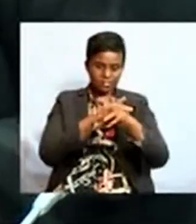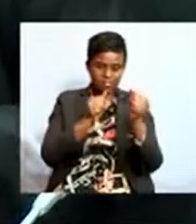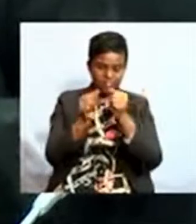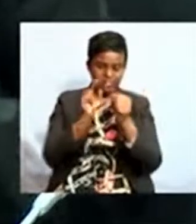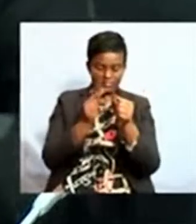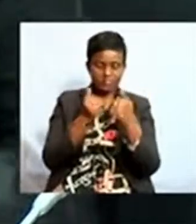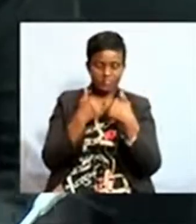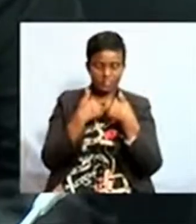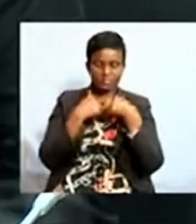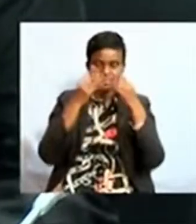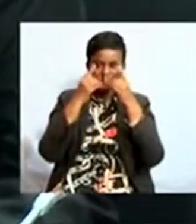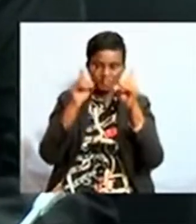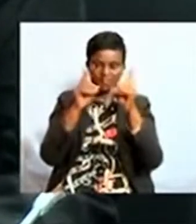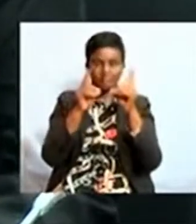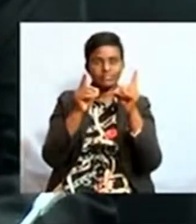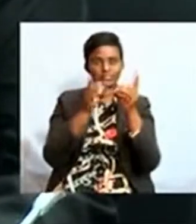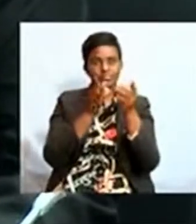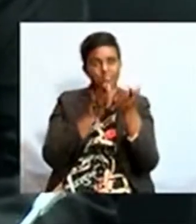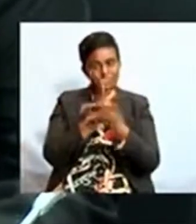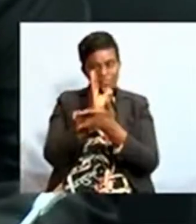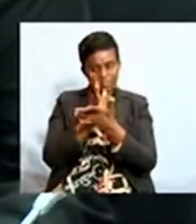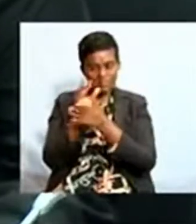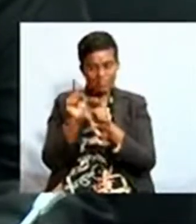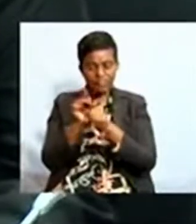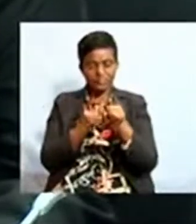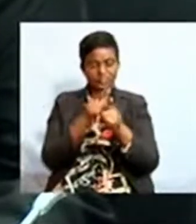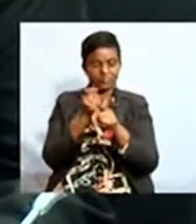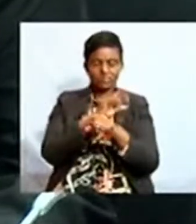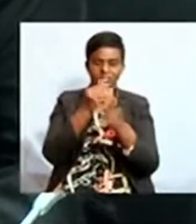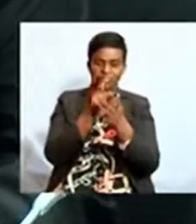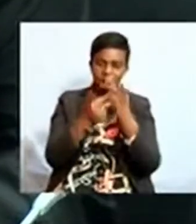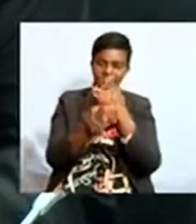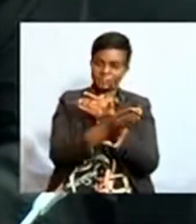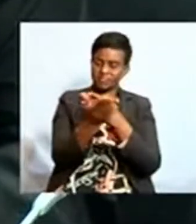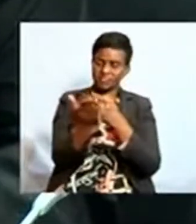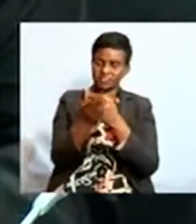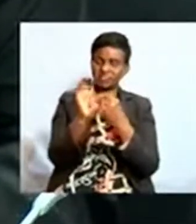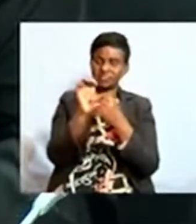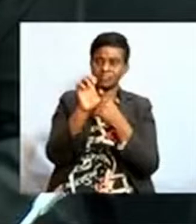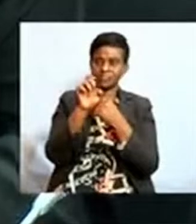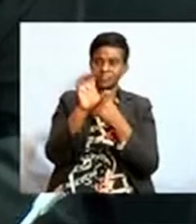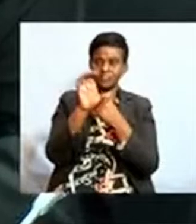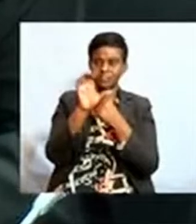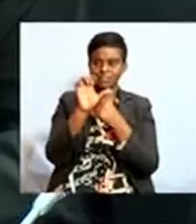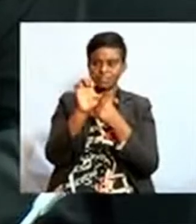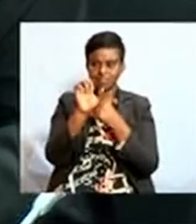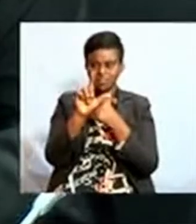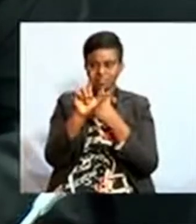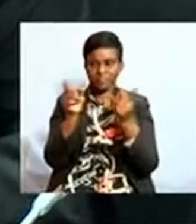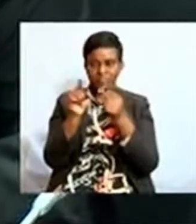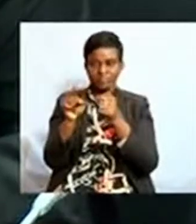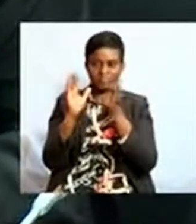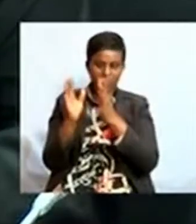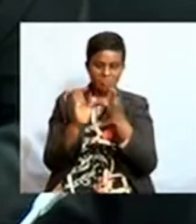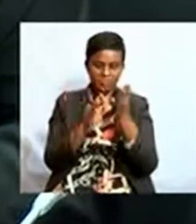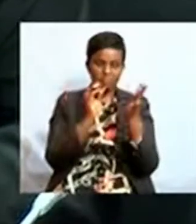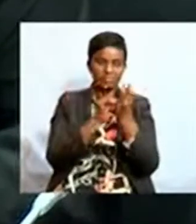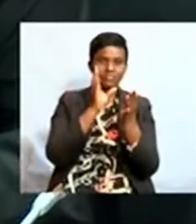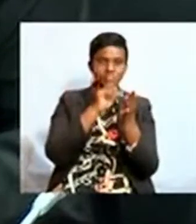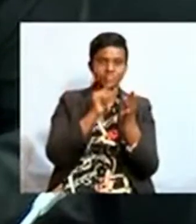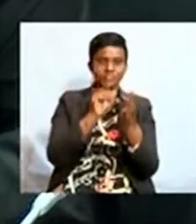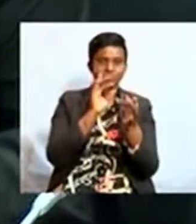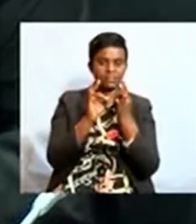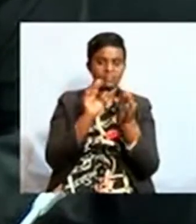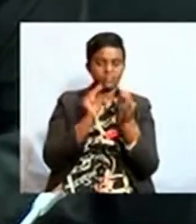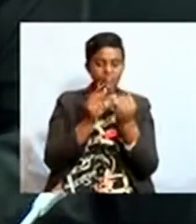to declare the correct stock, and from those stocks you do your sales. So we hope that with these measures put in place, if we